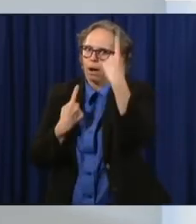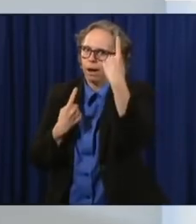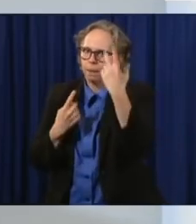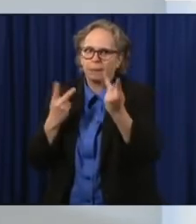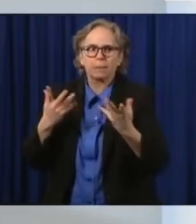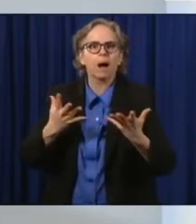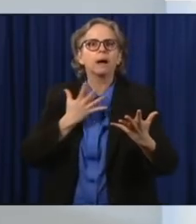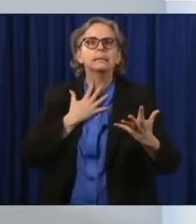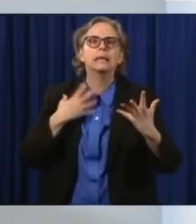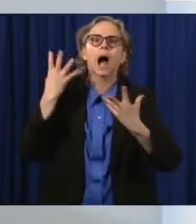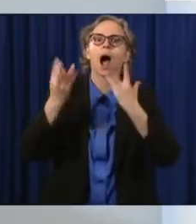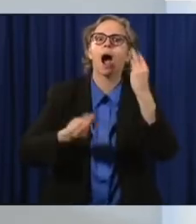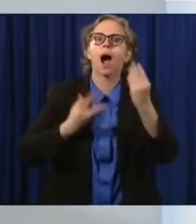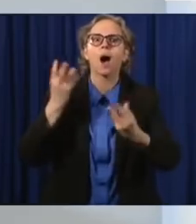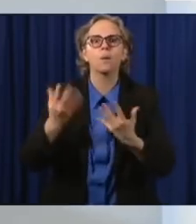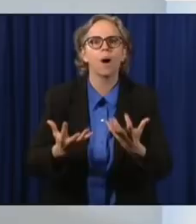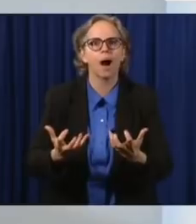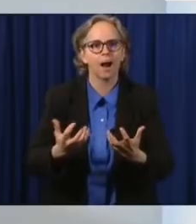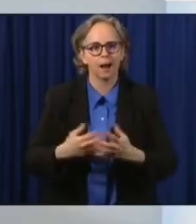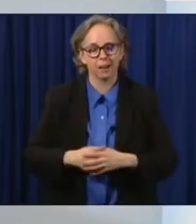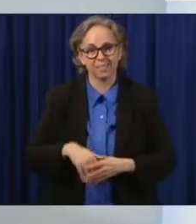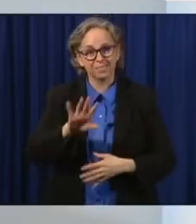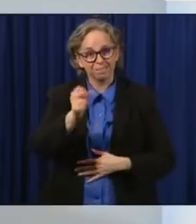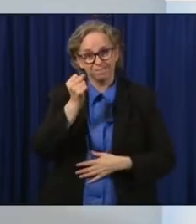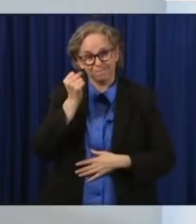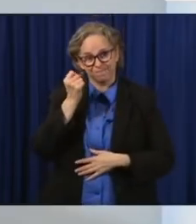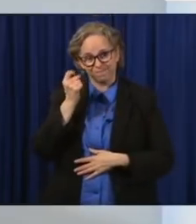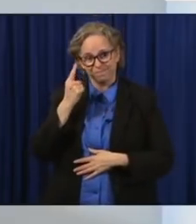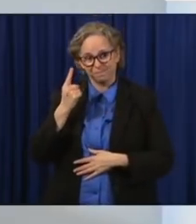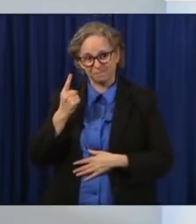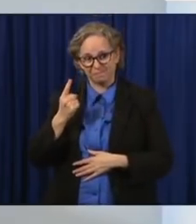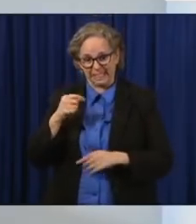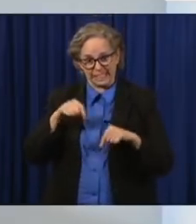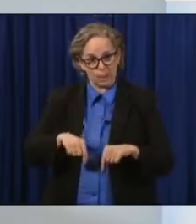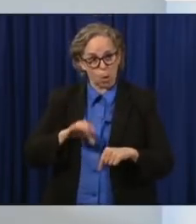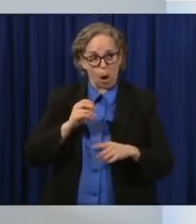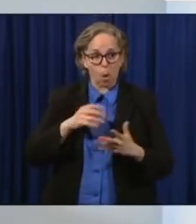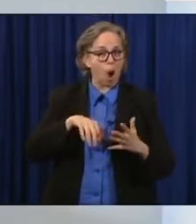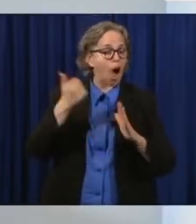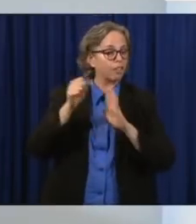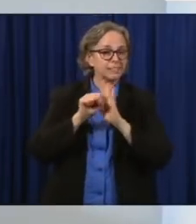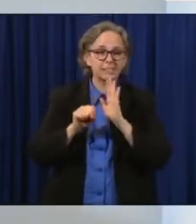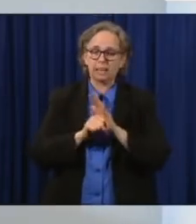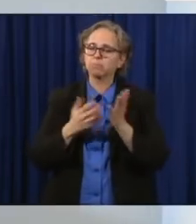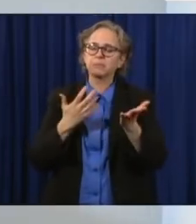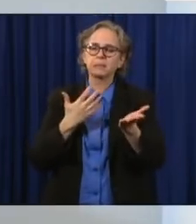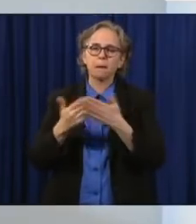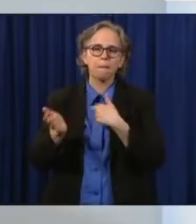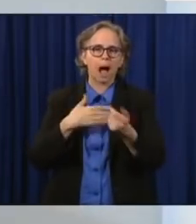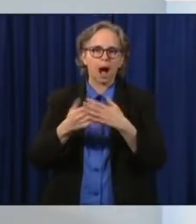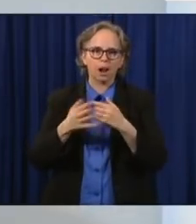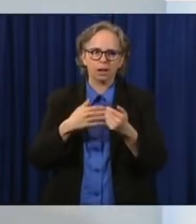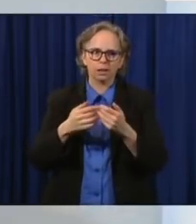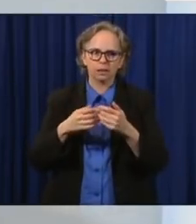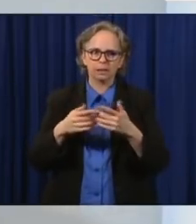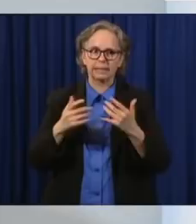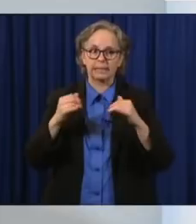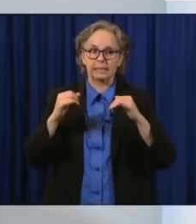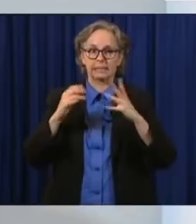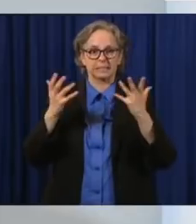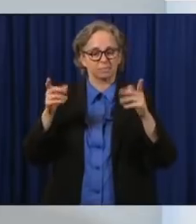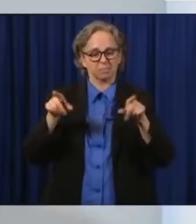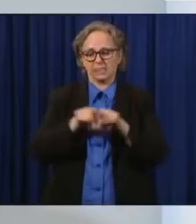are, but whether you're in Ohio or out of Ohio, the same general advice exists, that we want people